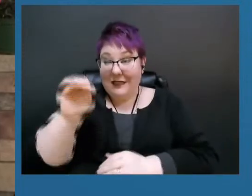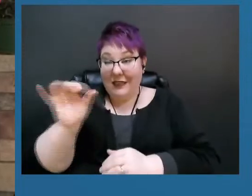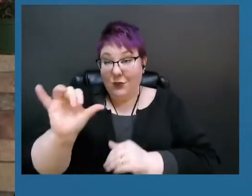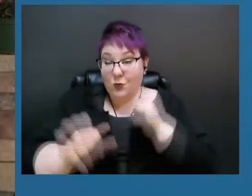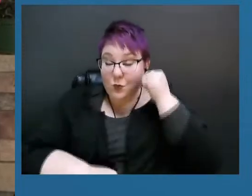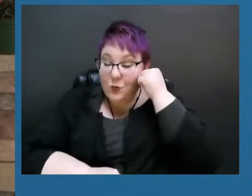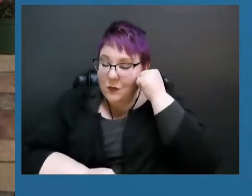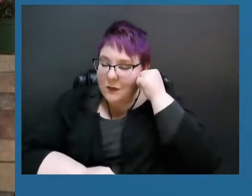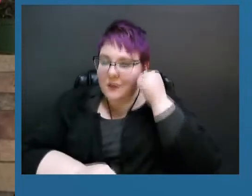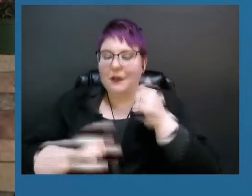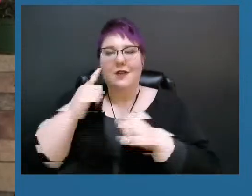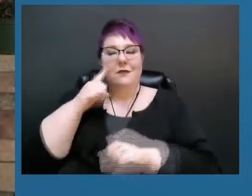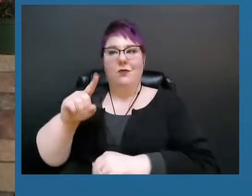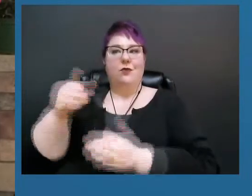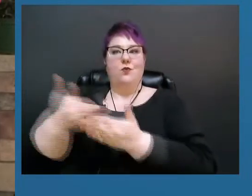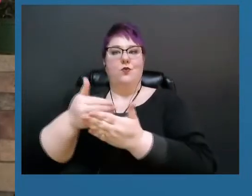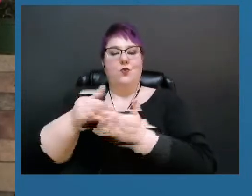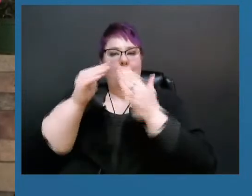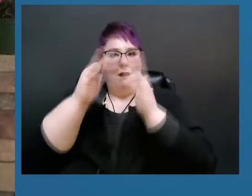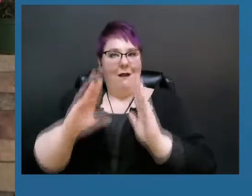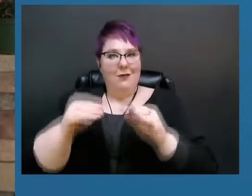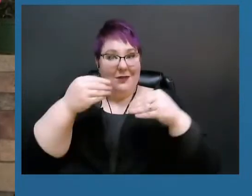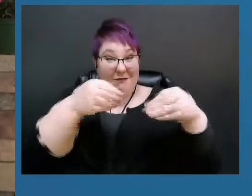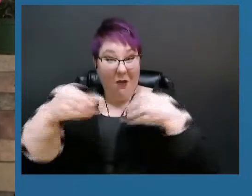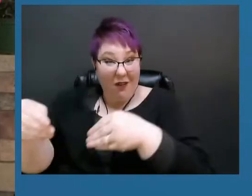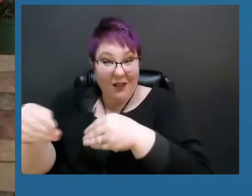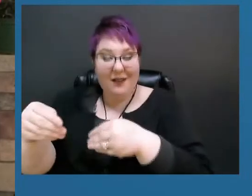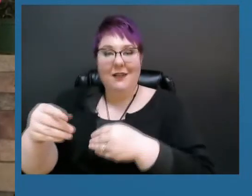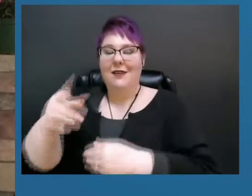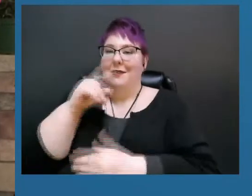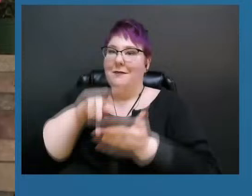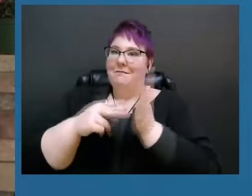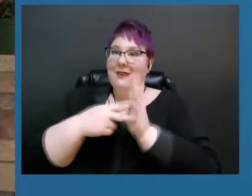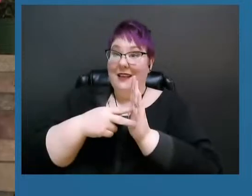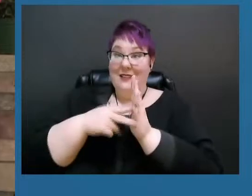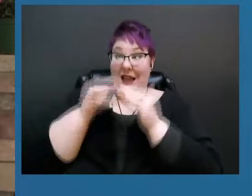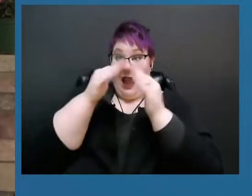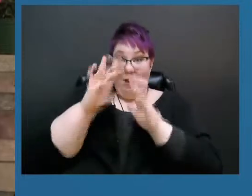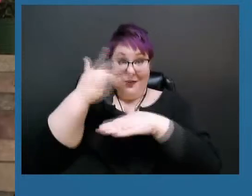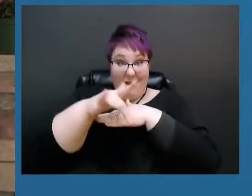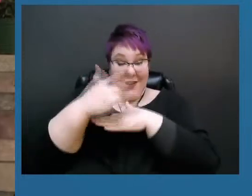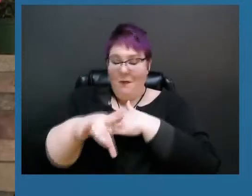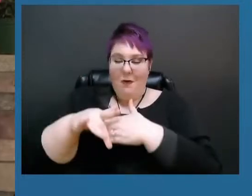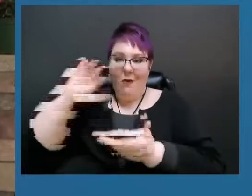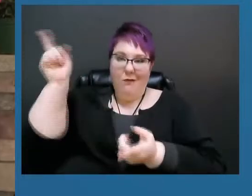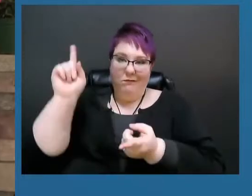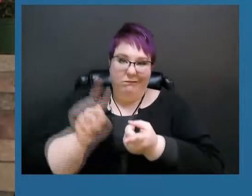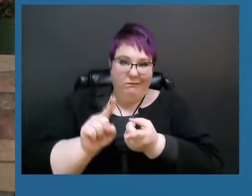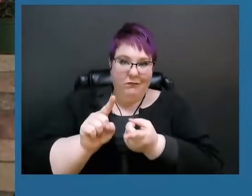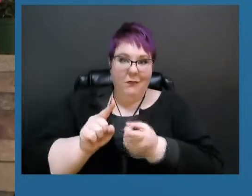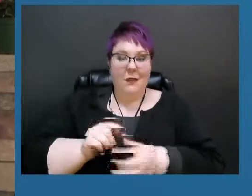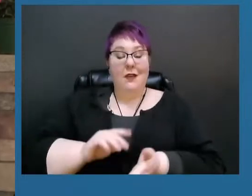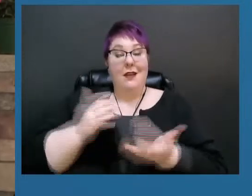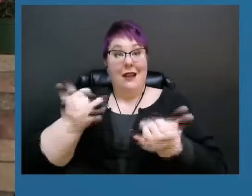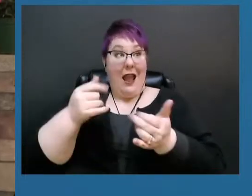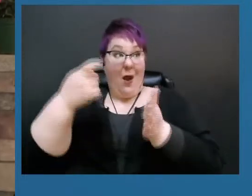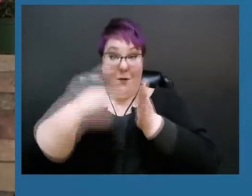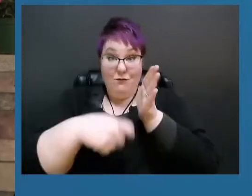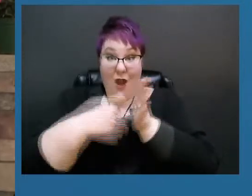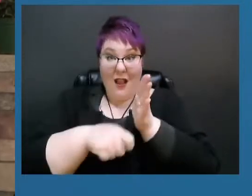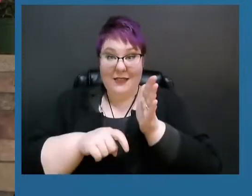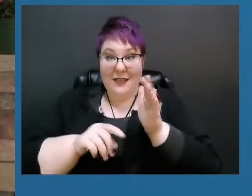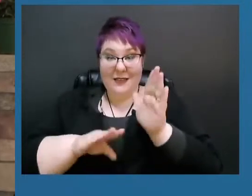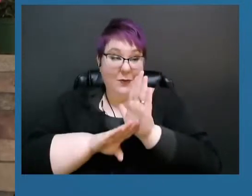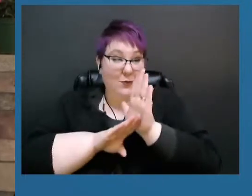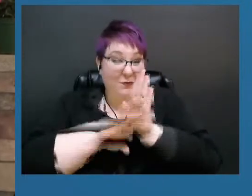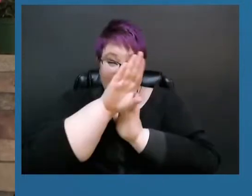this new housing market include that inventory is at an all-time low, the costs of homes have escalated at staggering prices, and